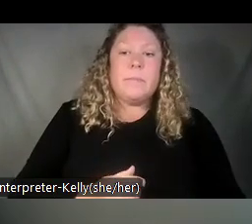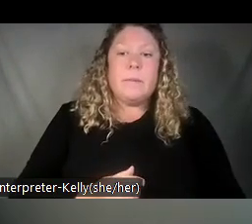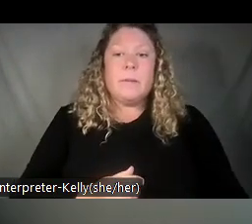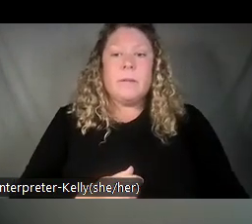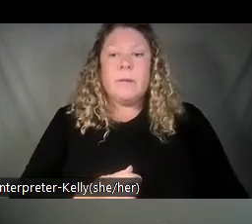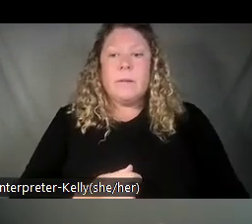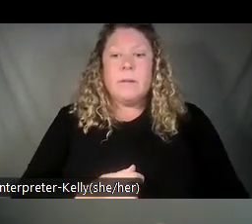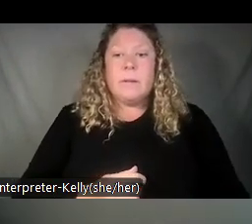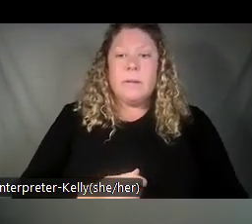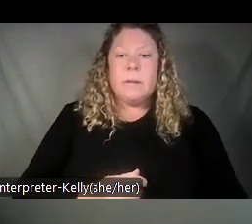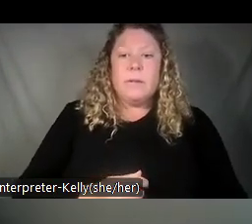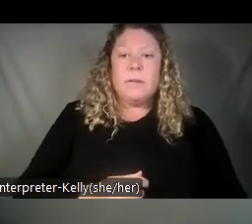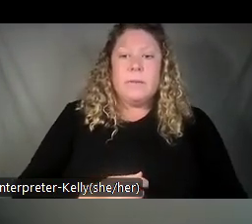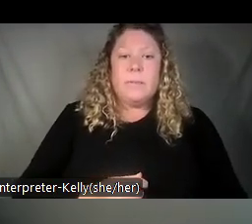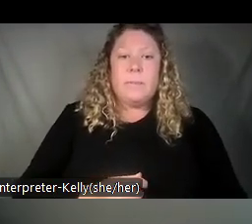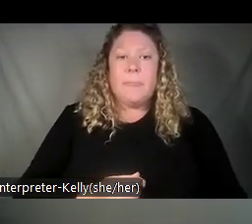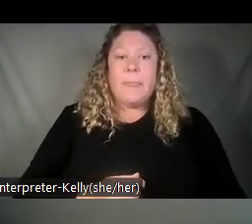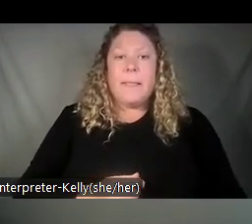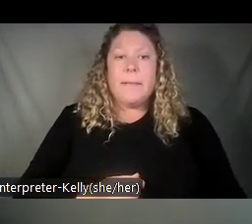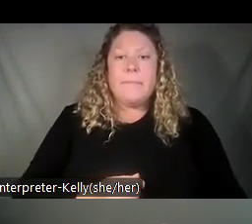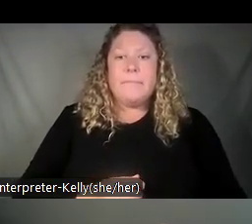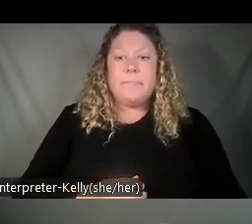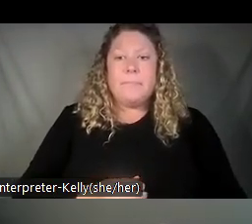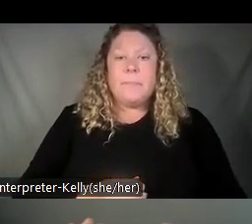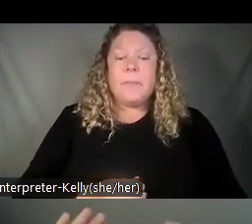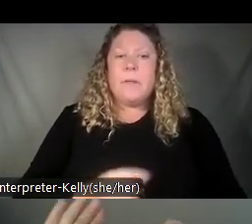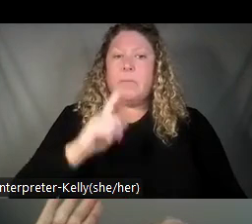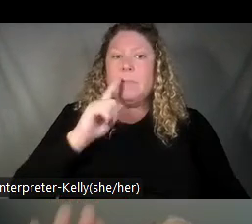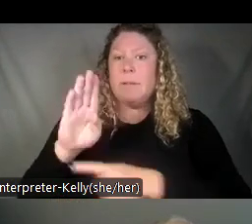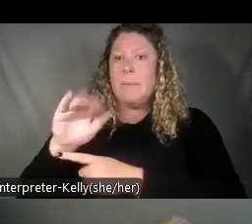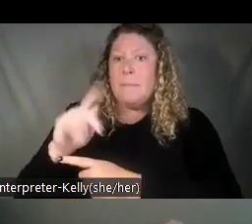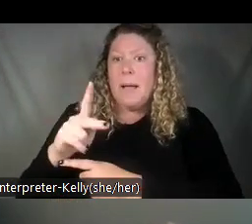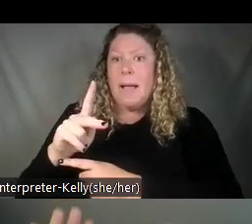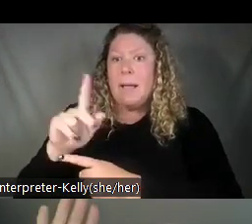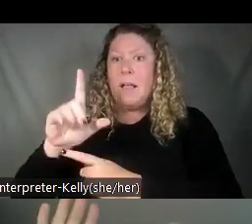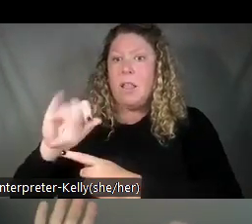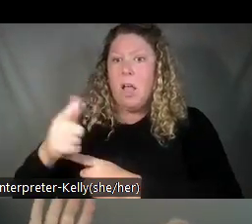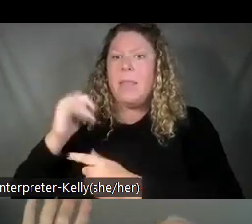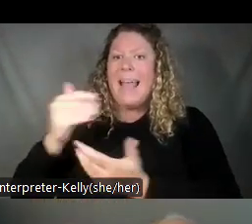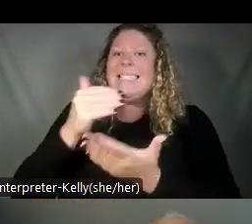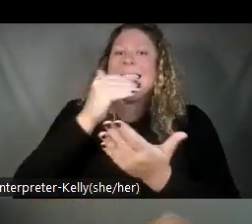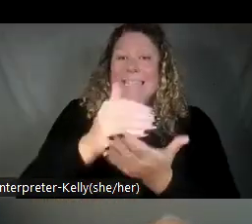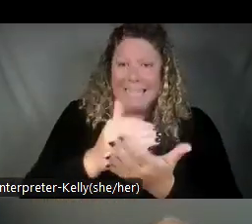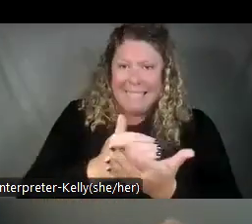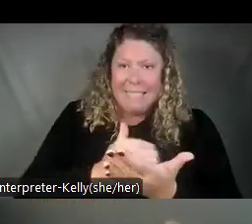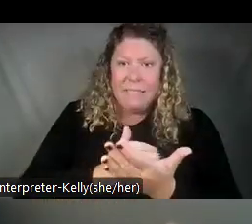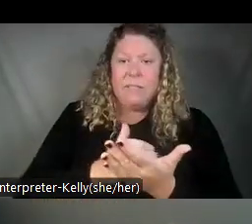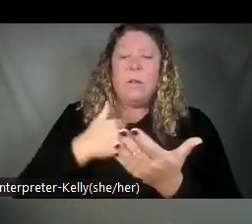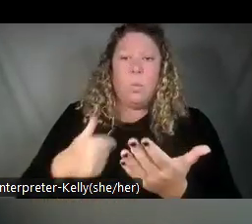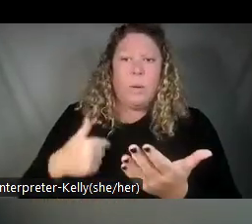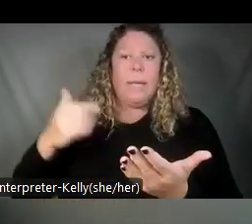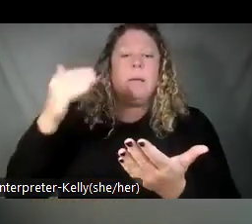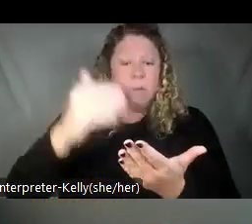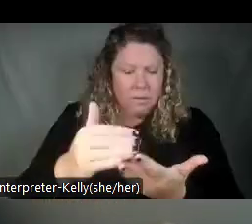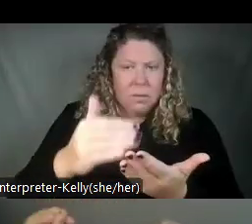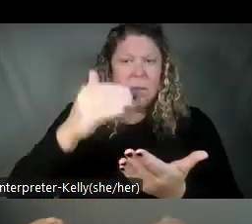understanding of what the terminology was all about, the backlog is really that list, and we're working through that list of things to do.